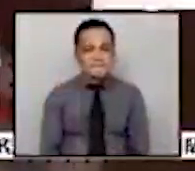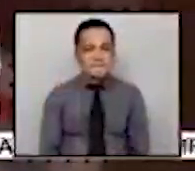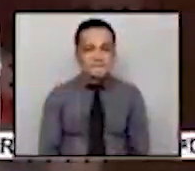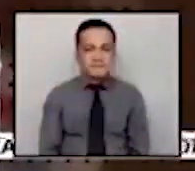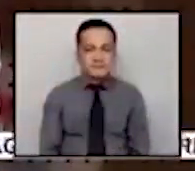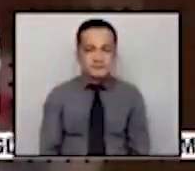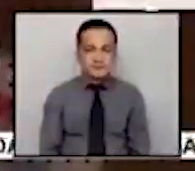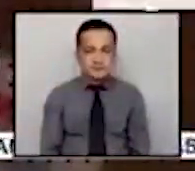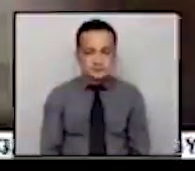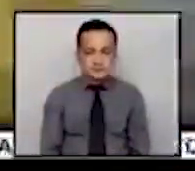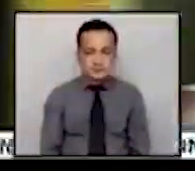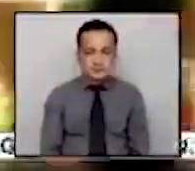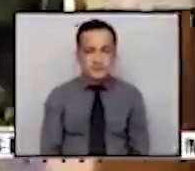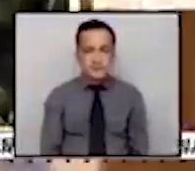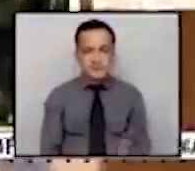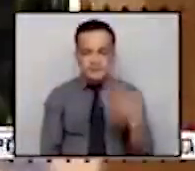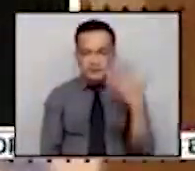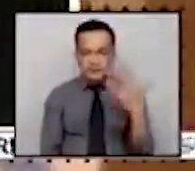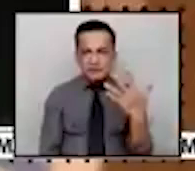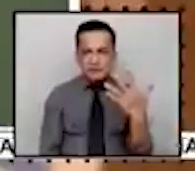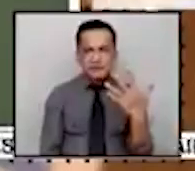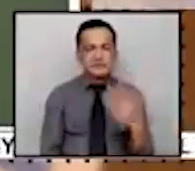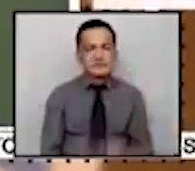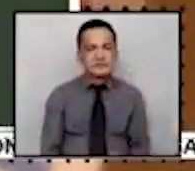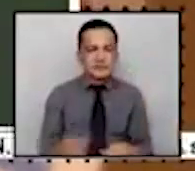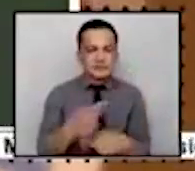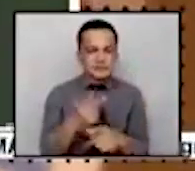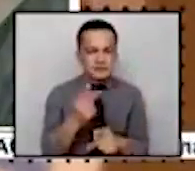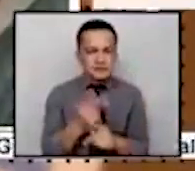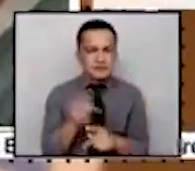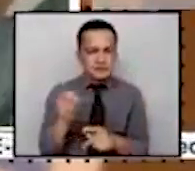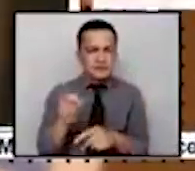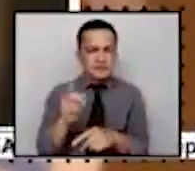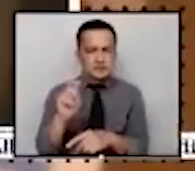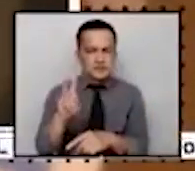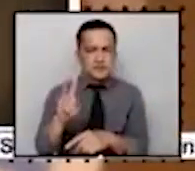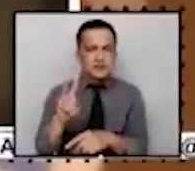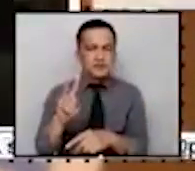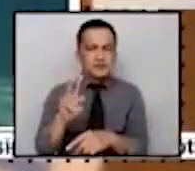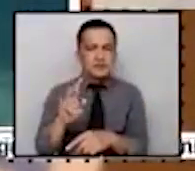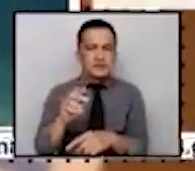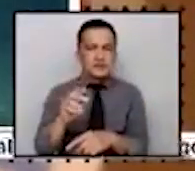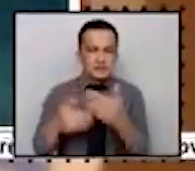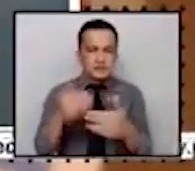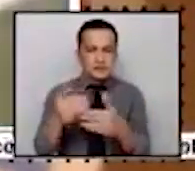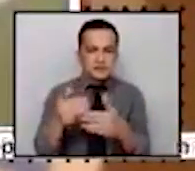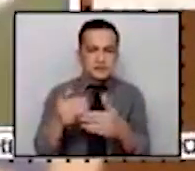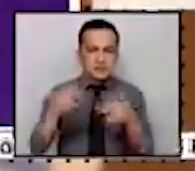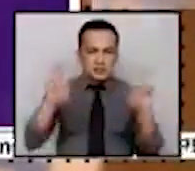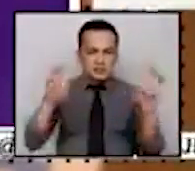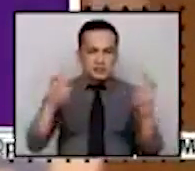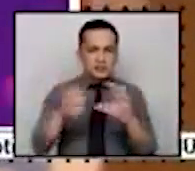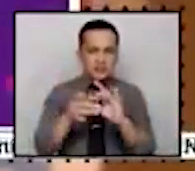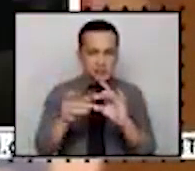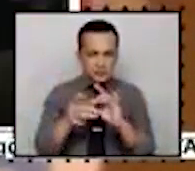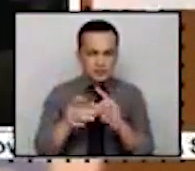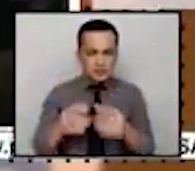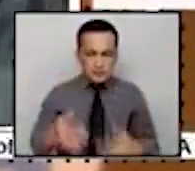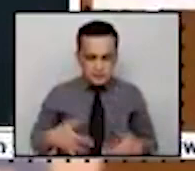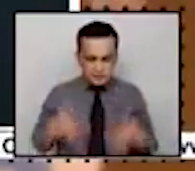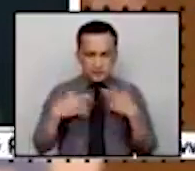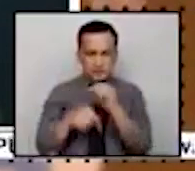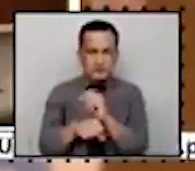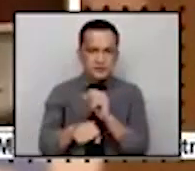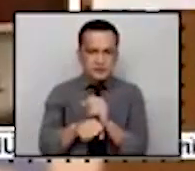Number 5, The Producers. This TV series revolves around the story of dynamic work and life of people who works in the